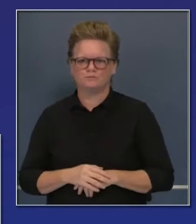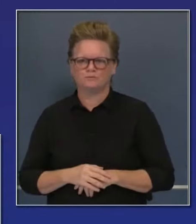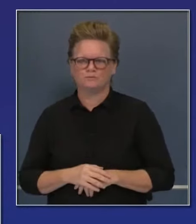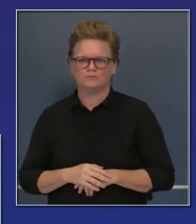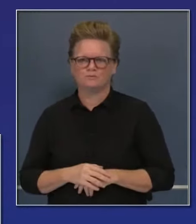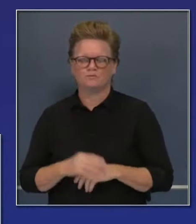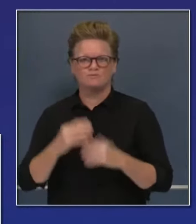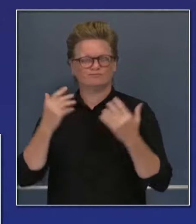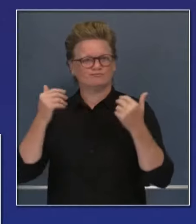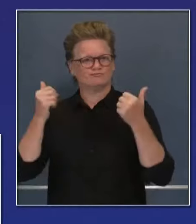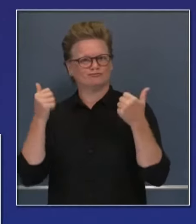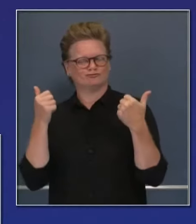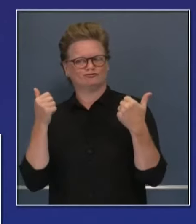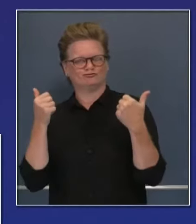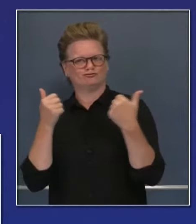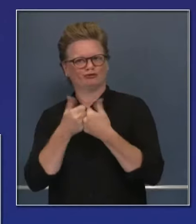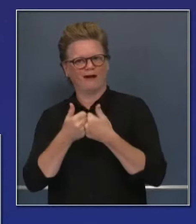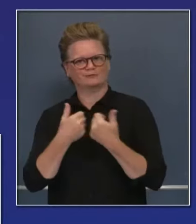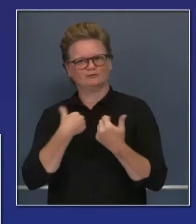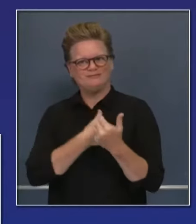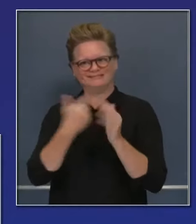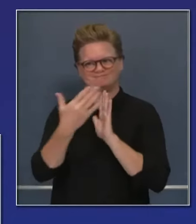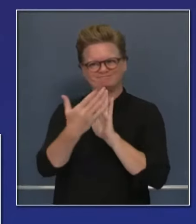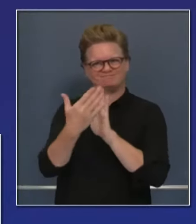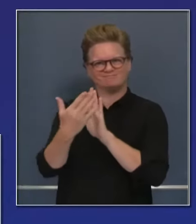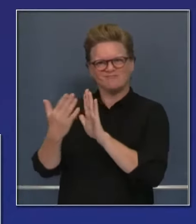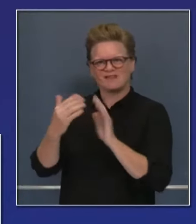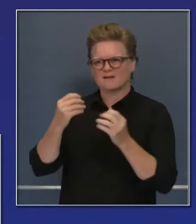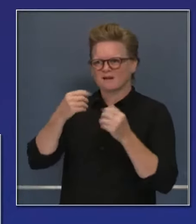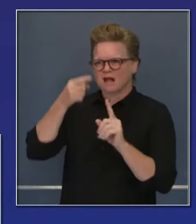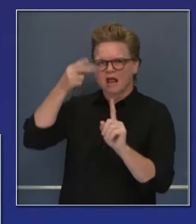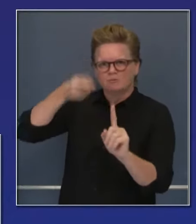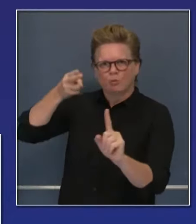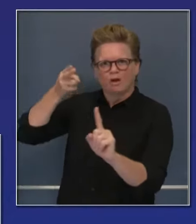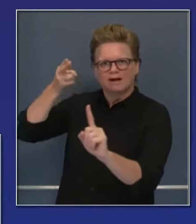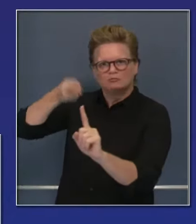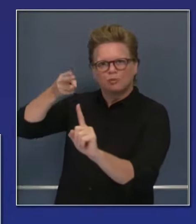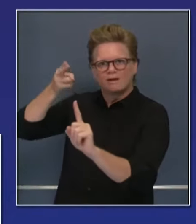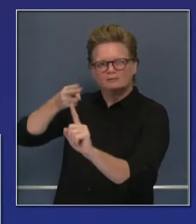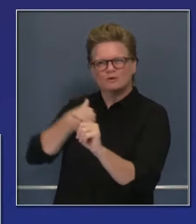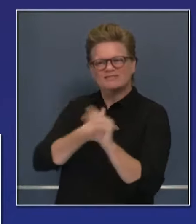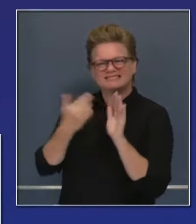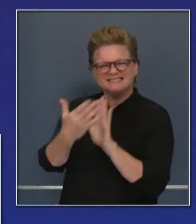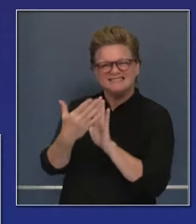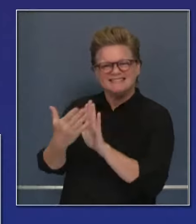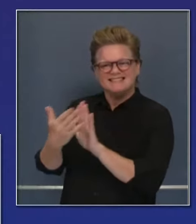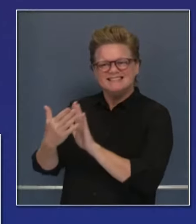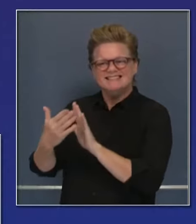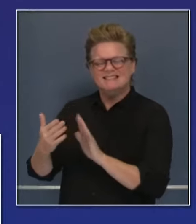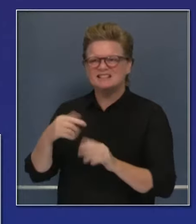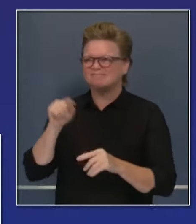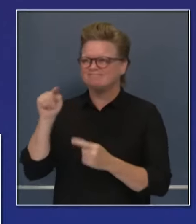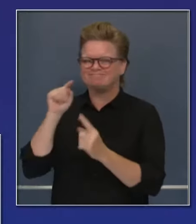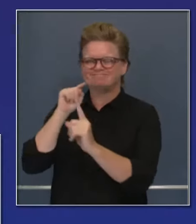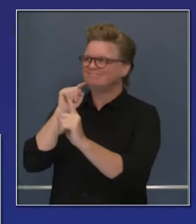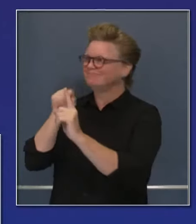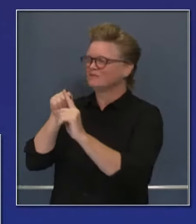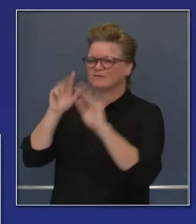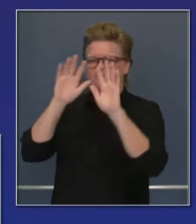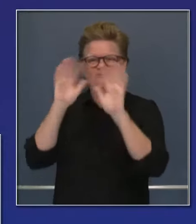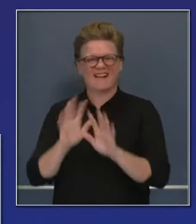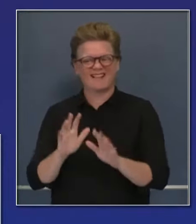challenging time in our state's history. Obviously, these weather events have put a lot of pressure on our